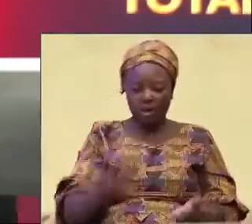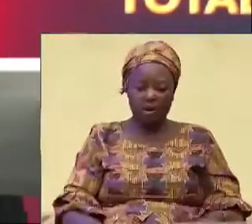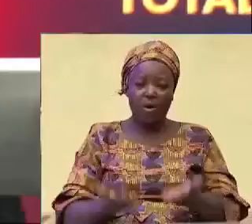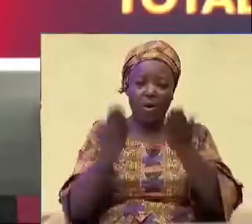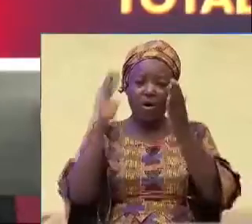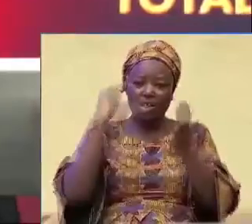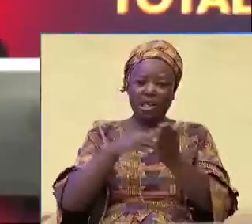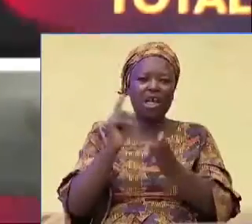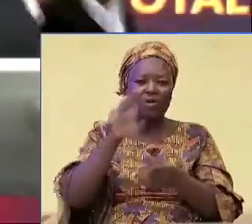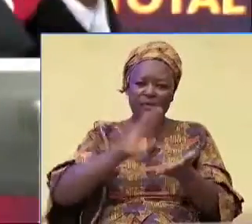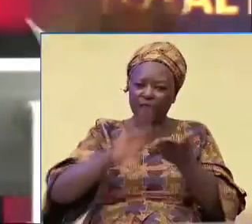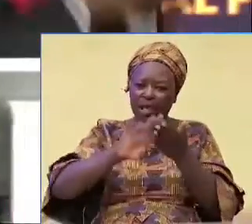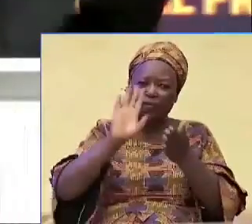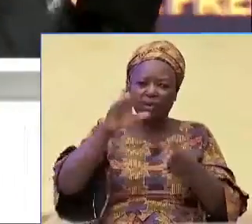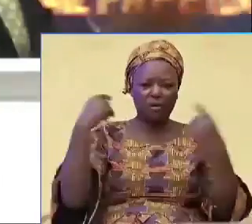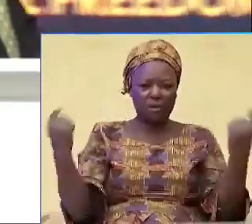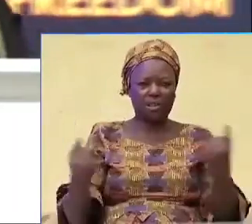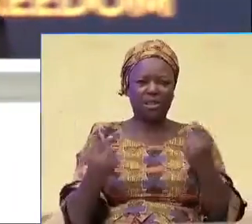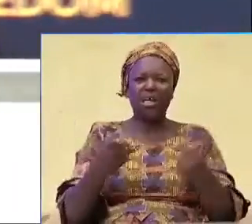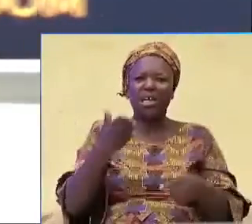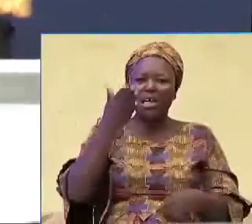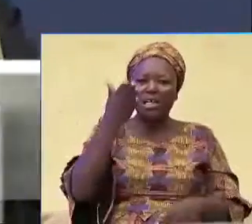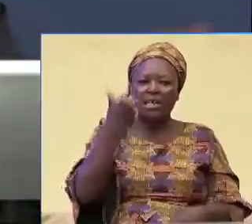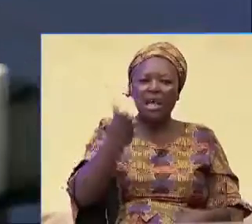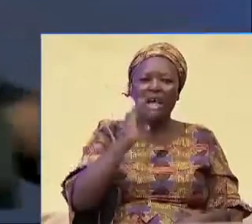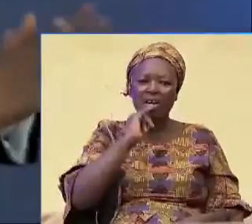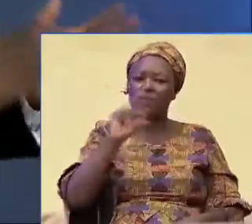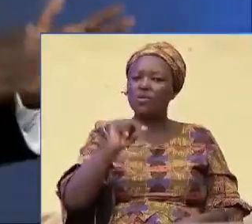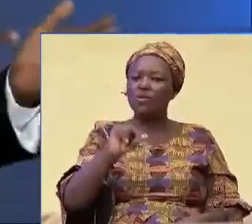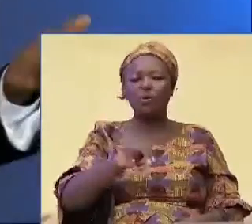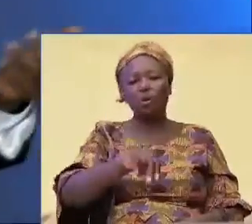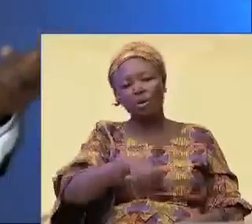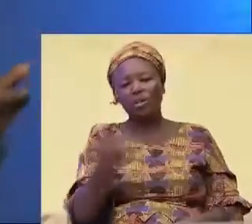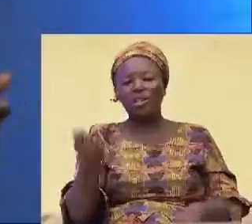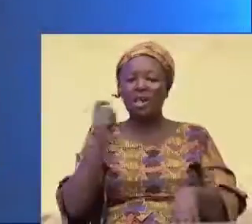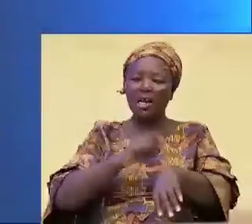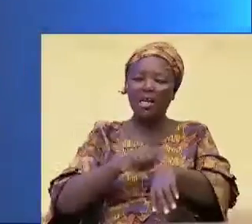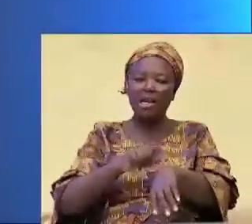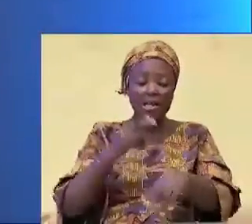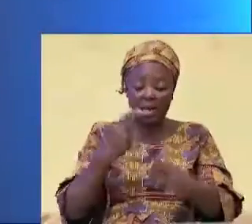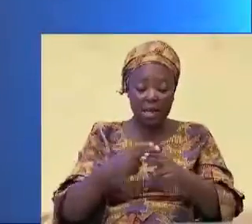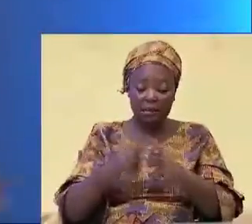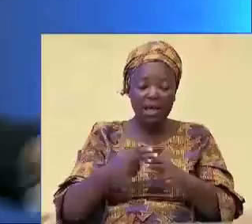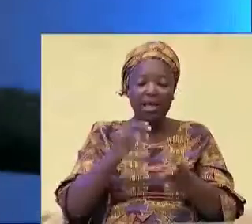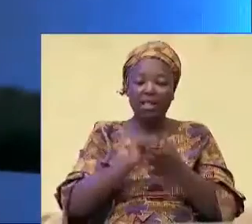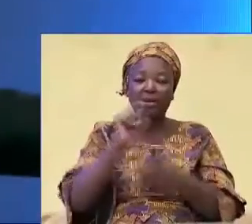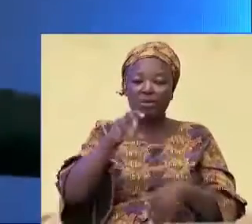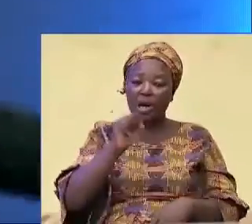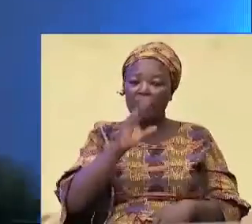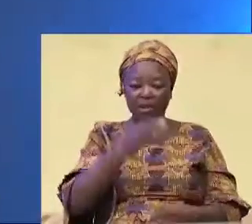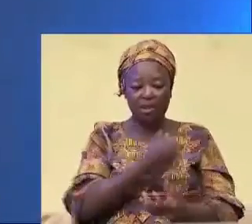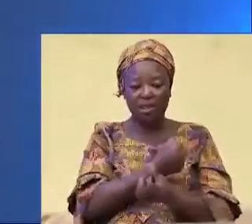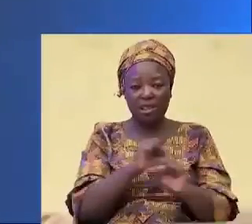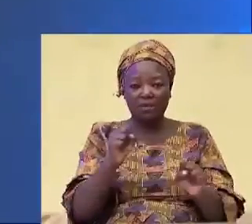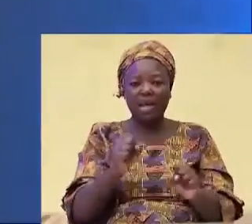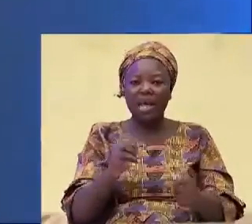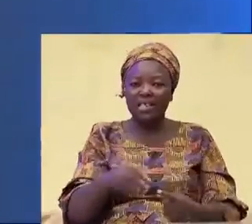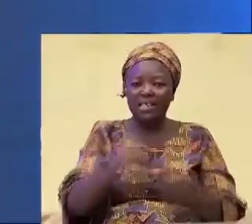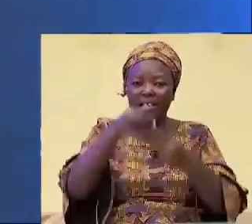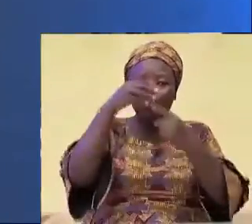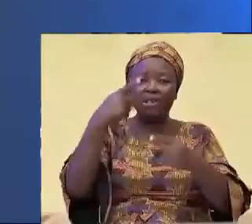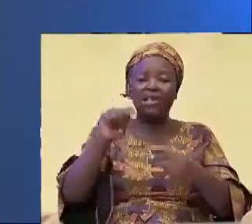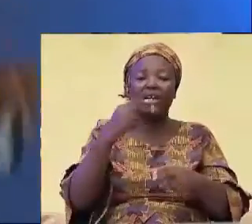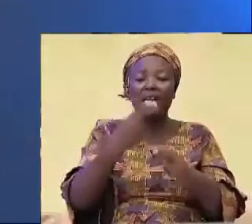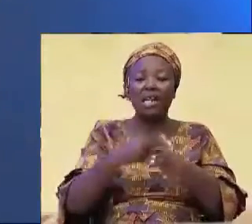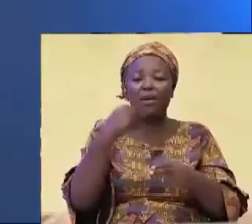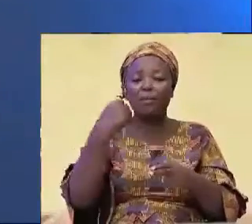your sin. There's no other name whereby you can be saved except the name of